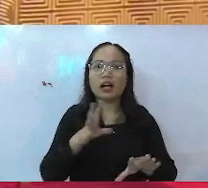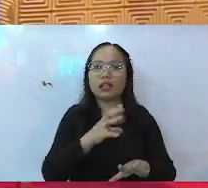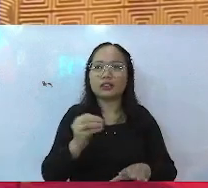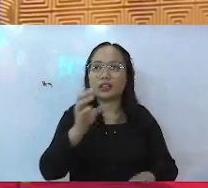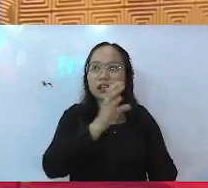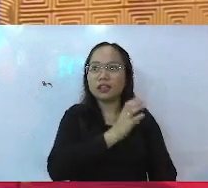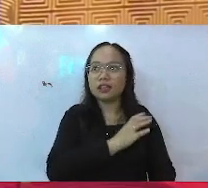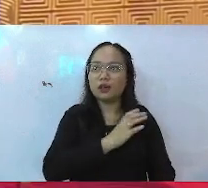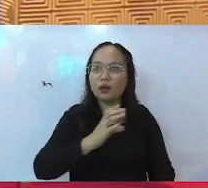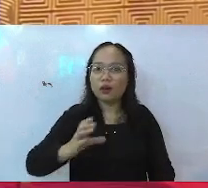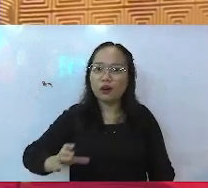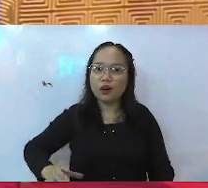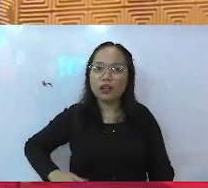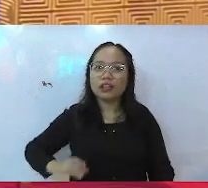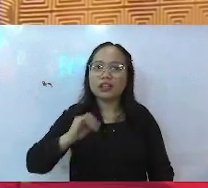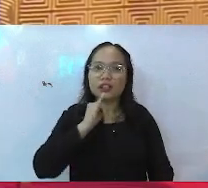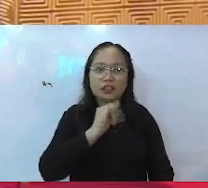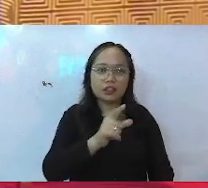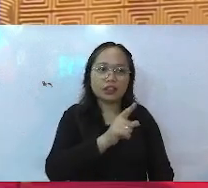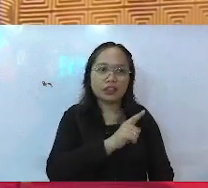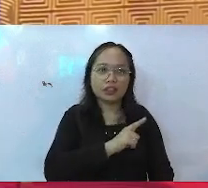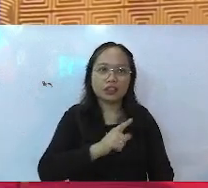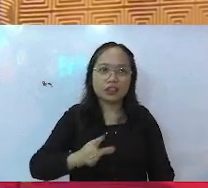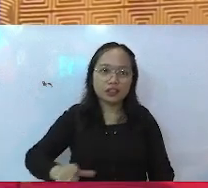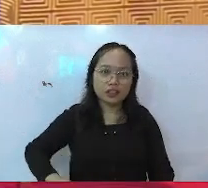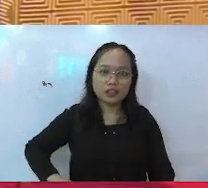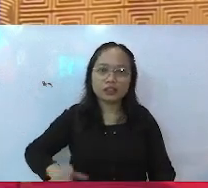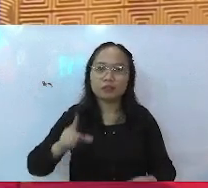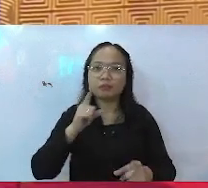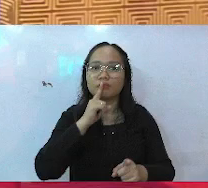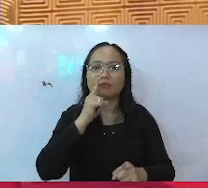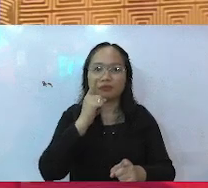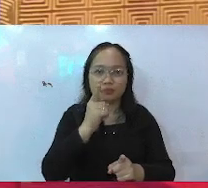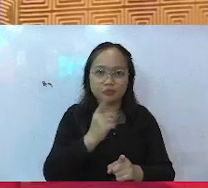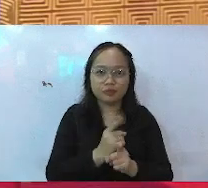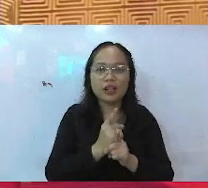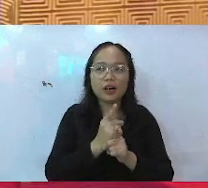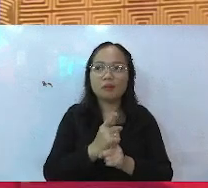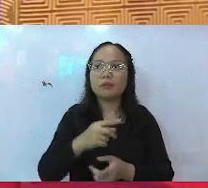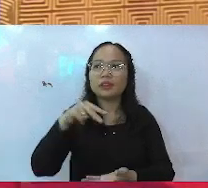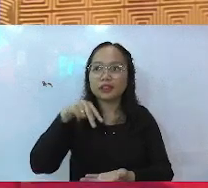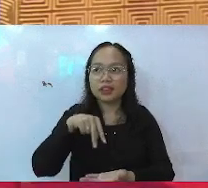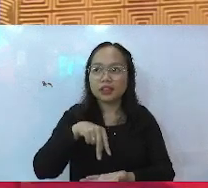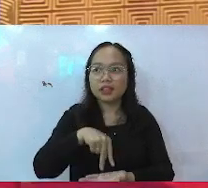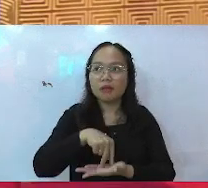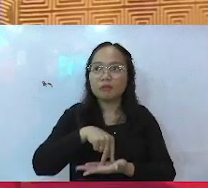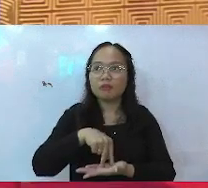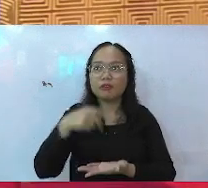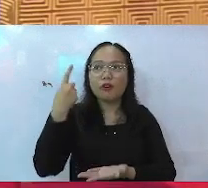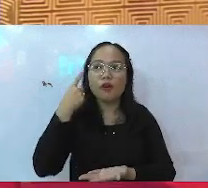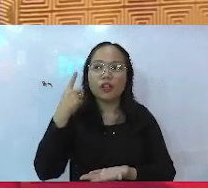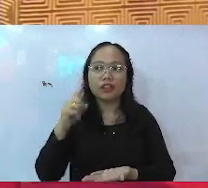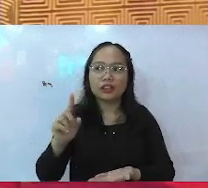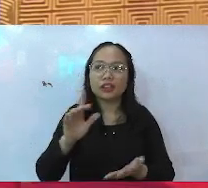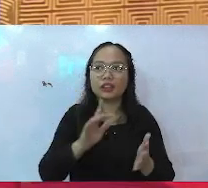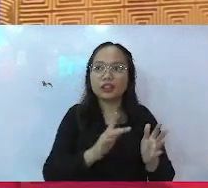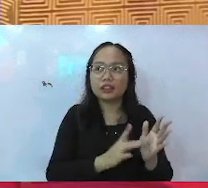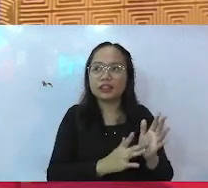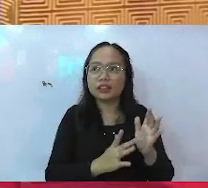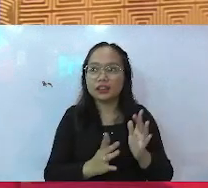Christ is Lord in stand up Stand Up